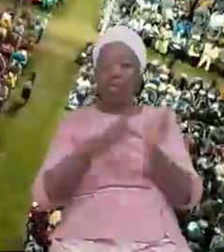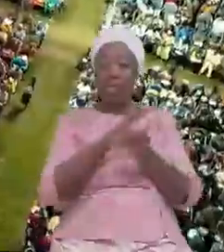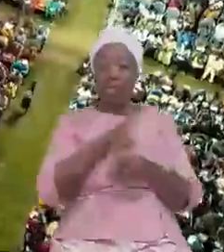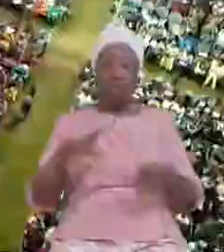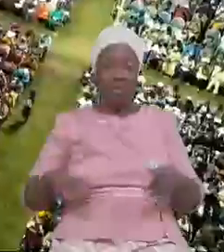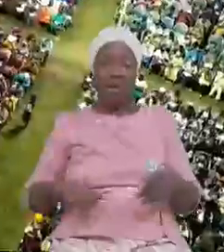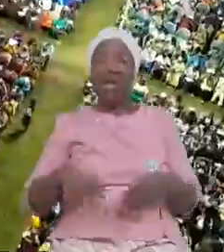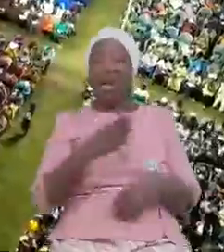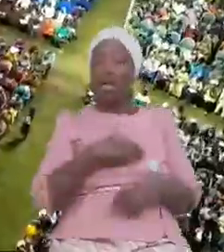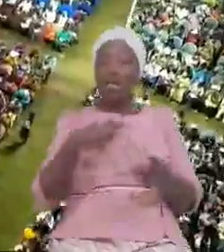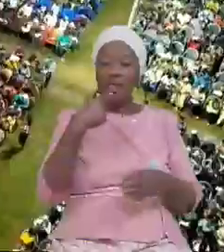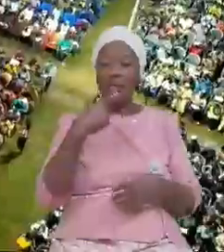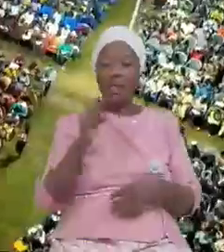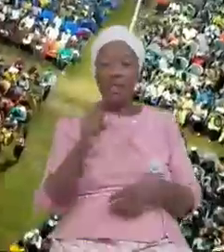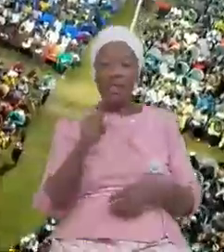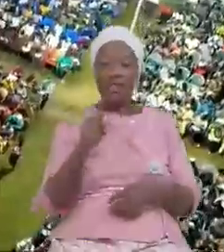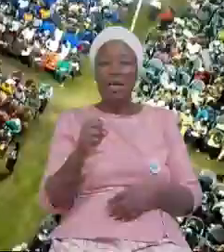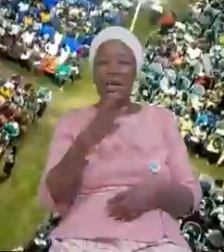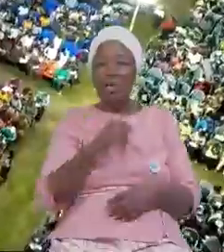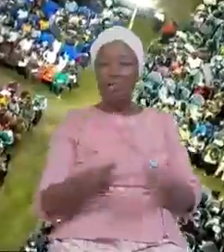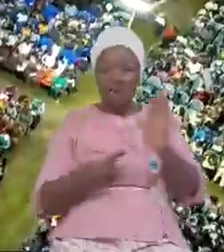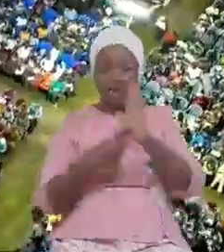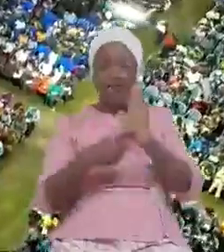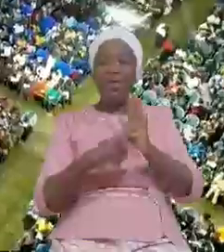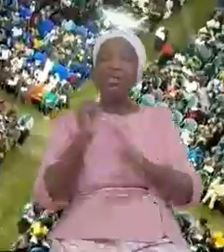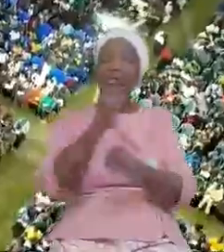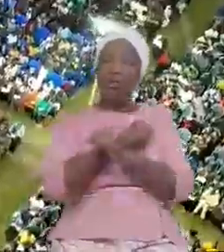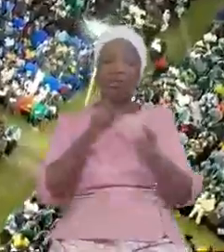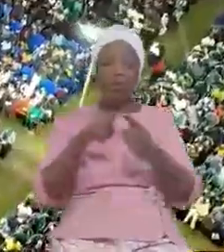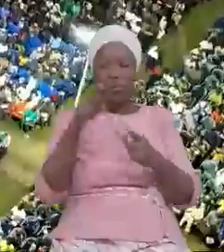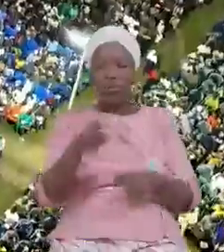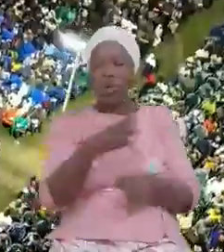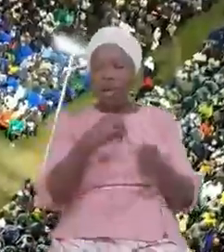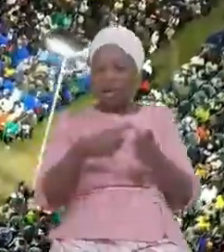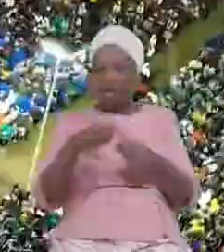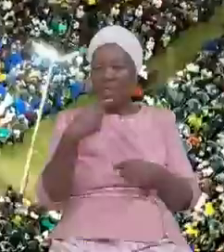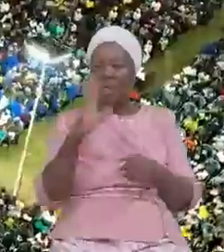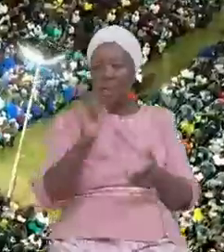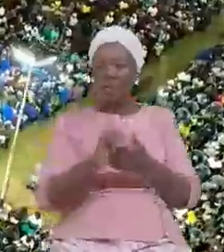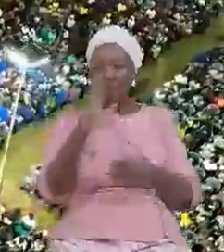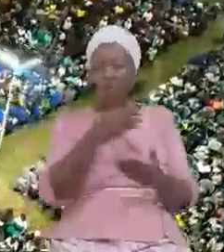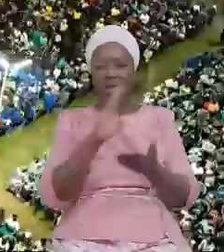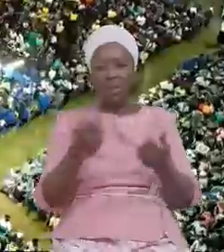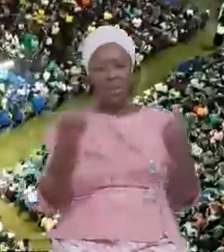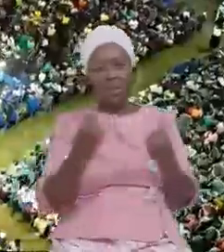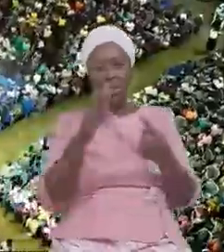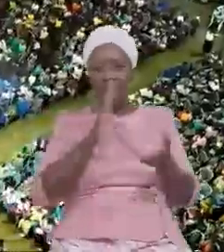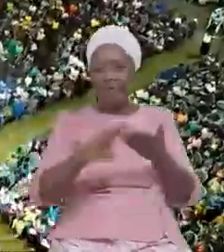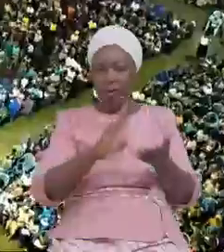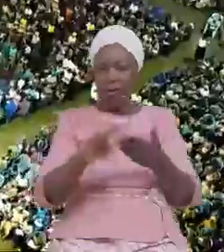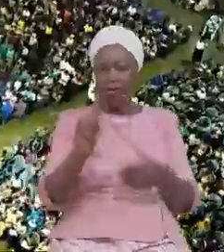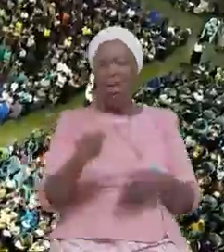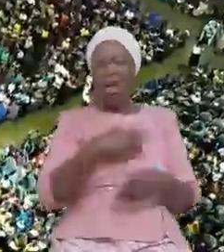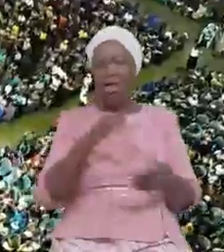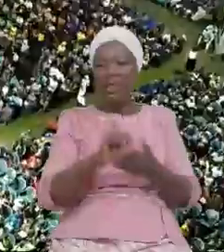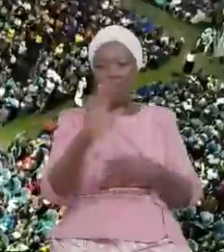and he says, he manifests his love to you, and he says, your sins are pardoned, and your